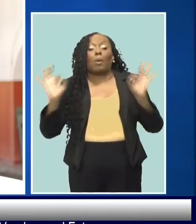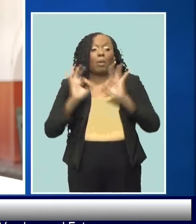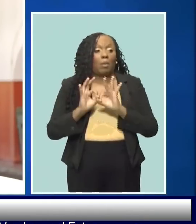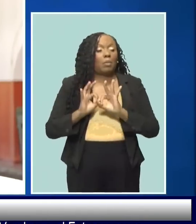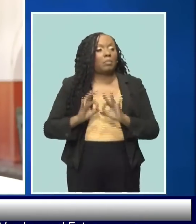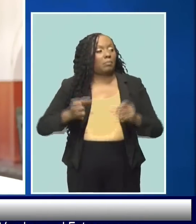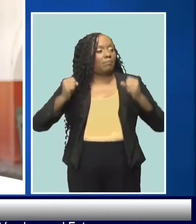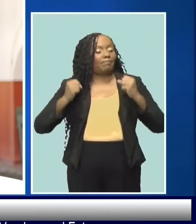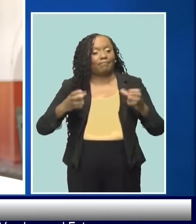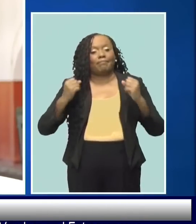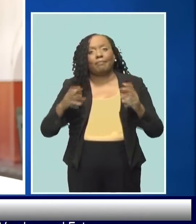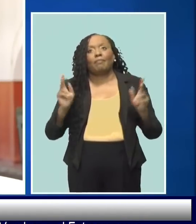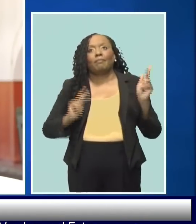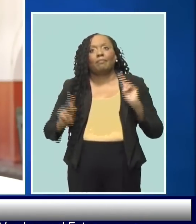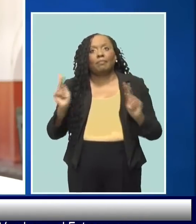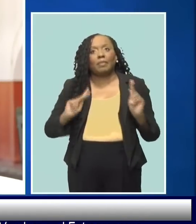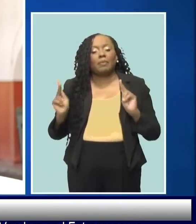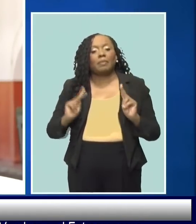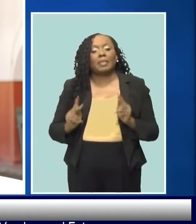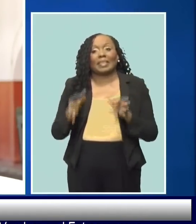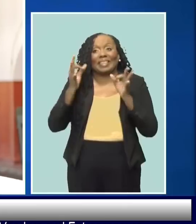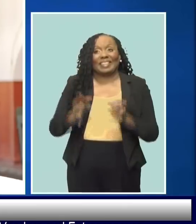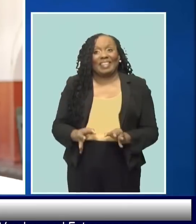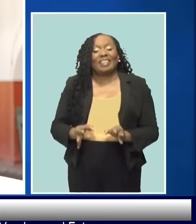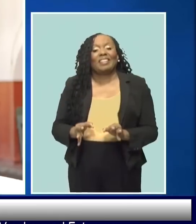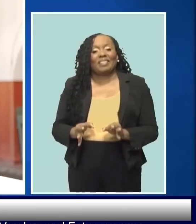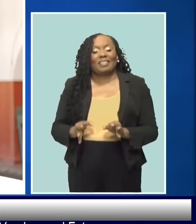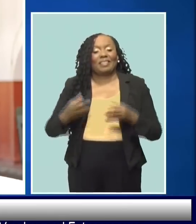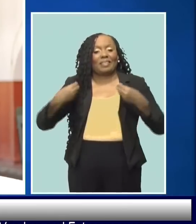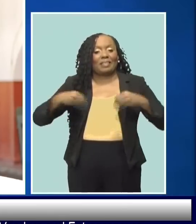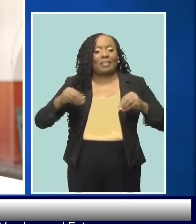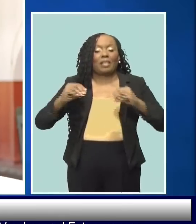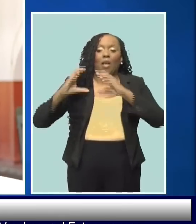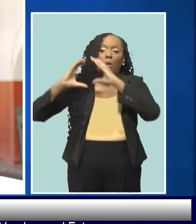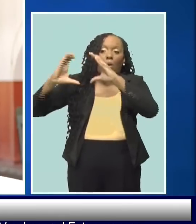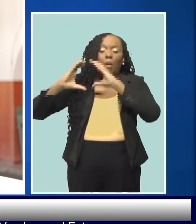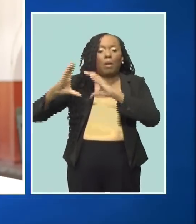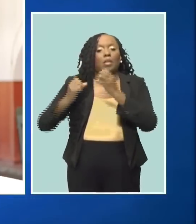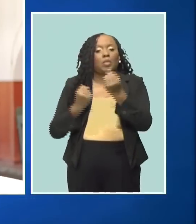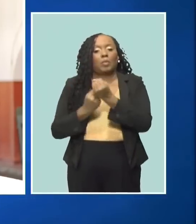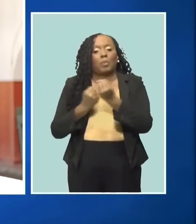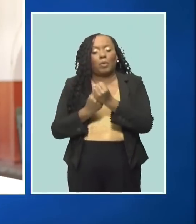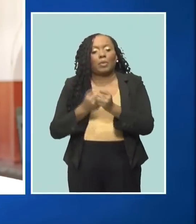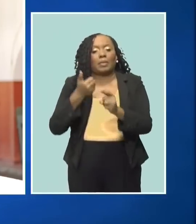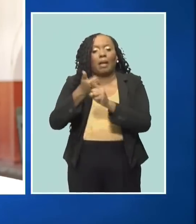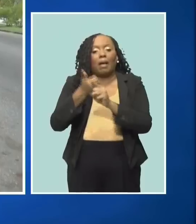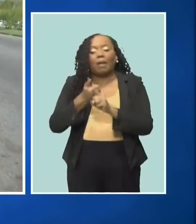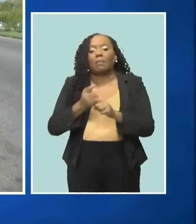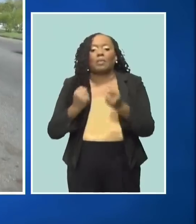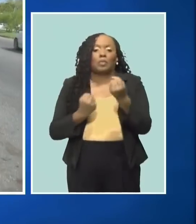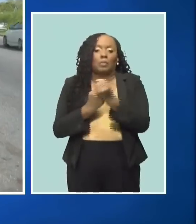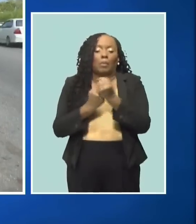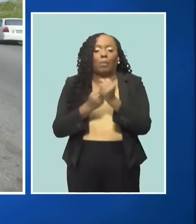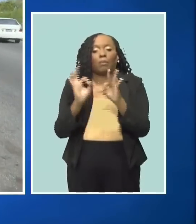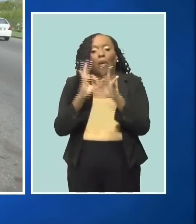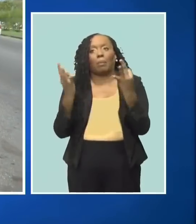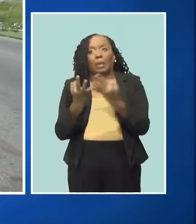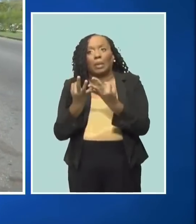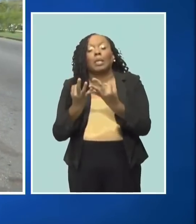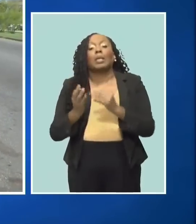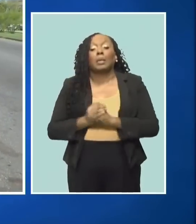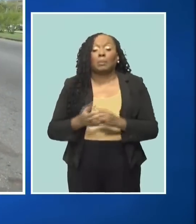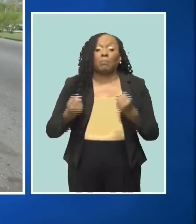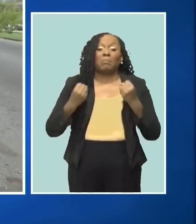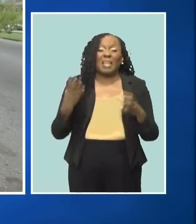persons have chose as a way to support themselves and their family. And for